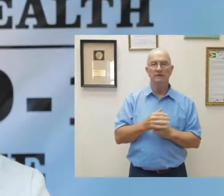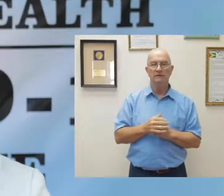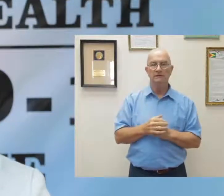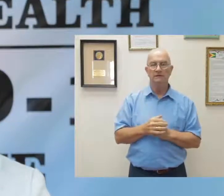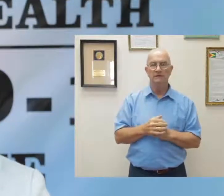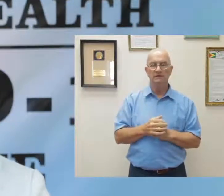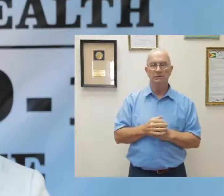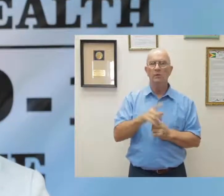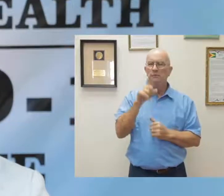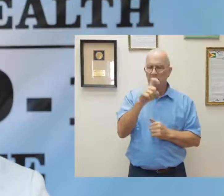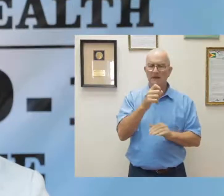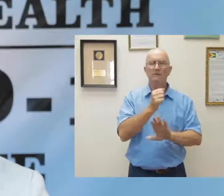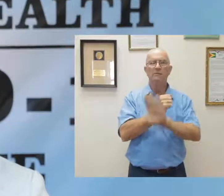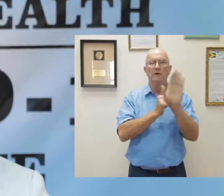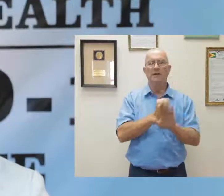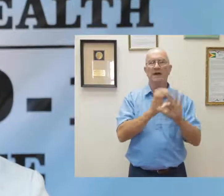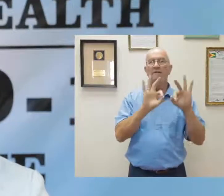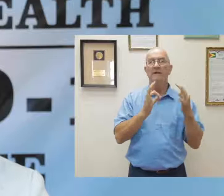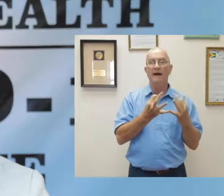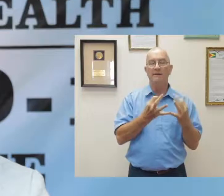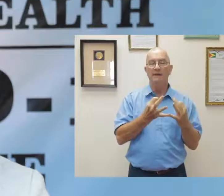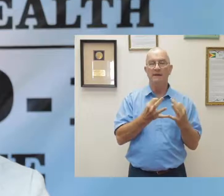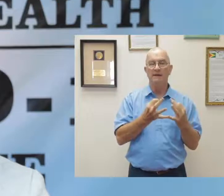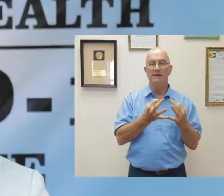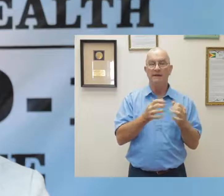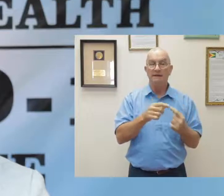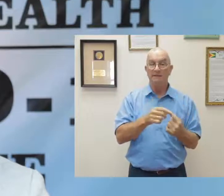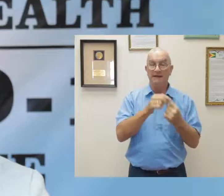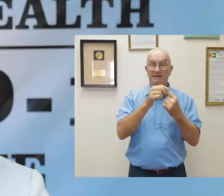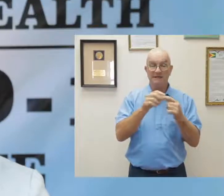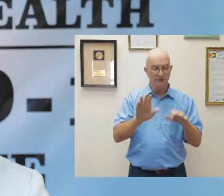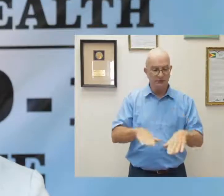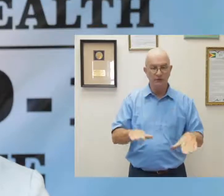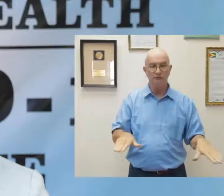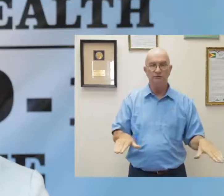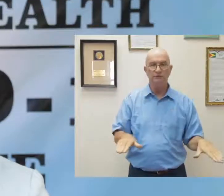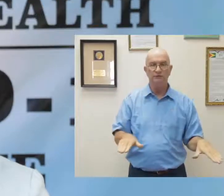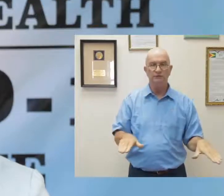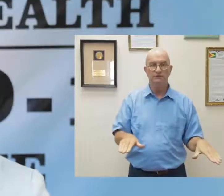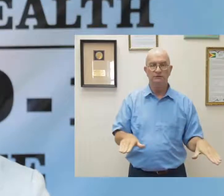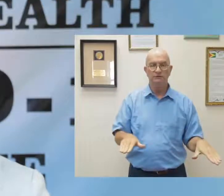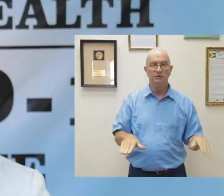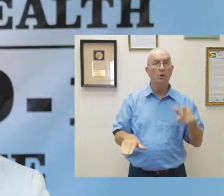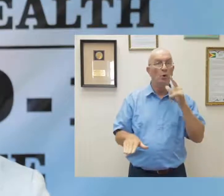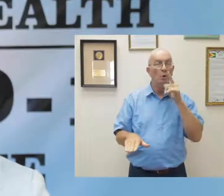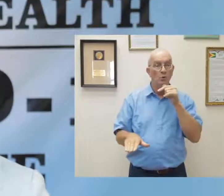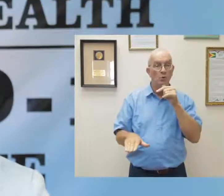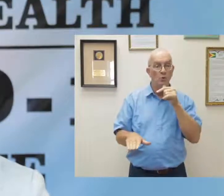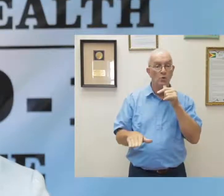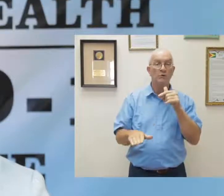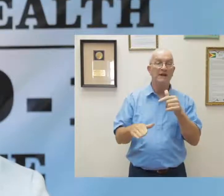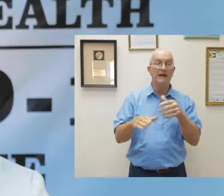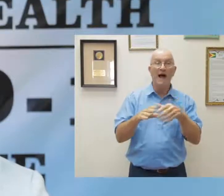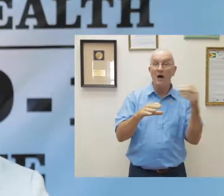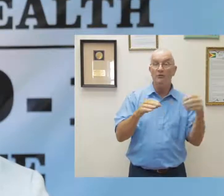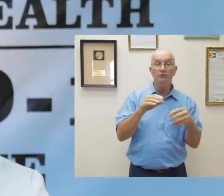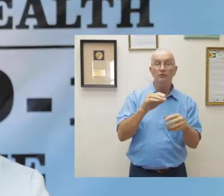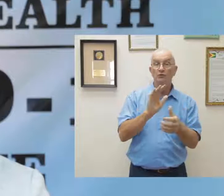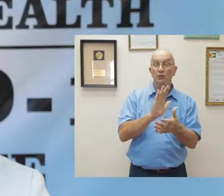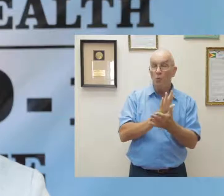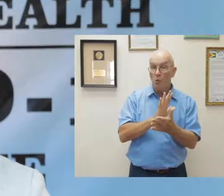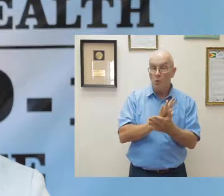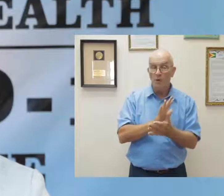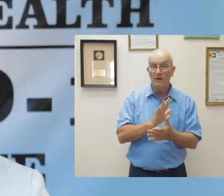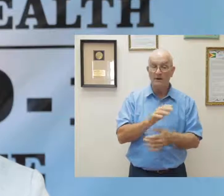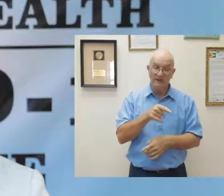We must protect the family, particularly our children who have been away from school,